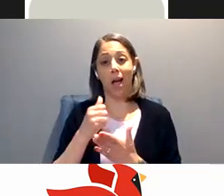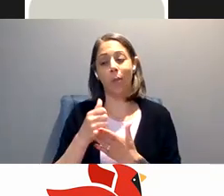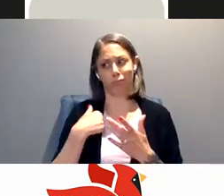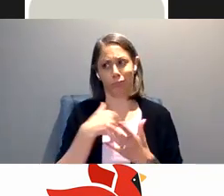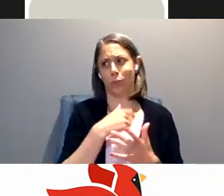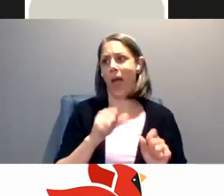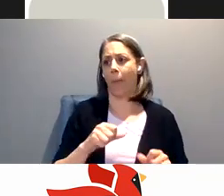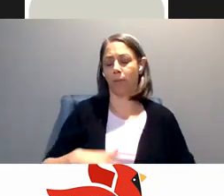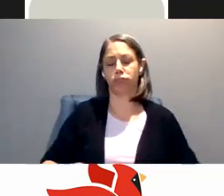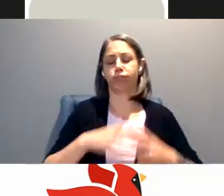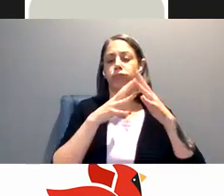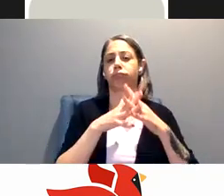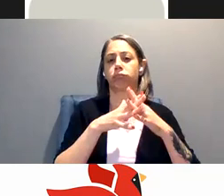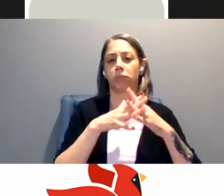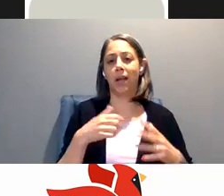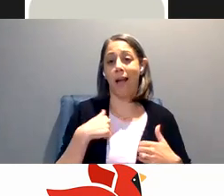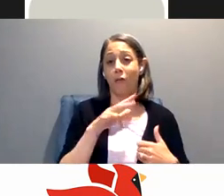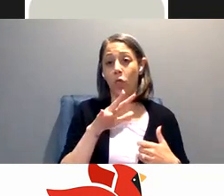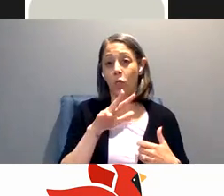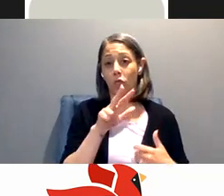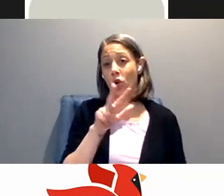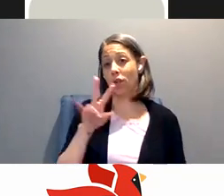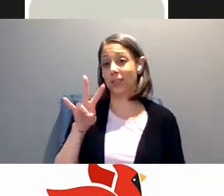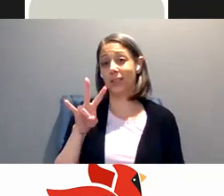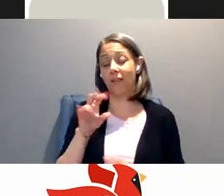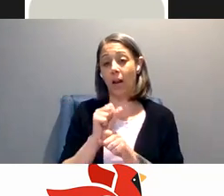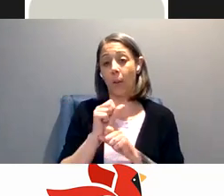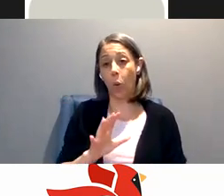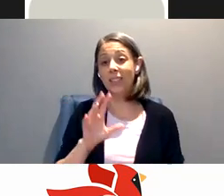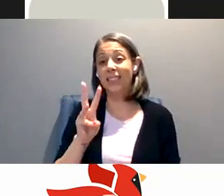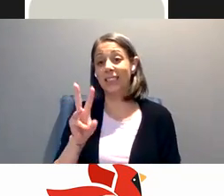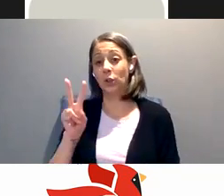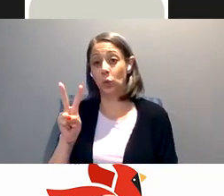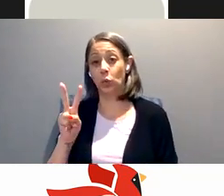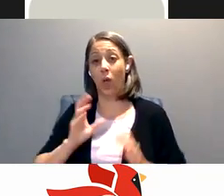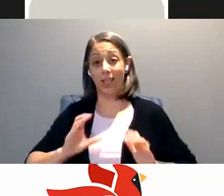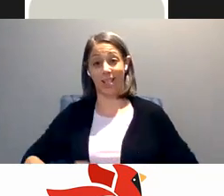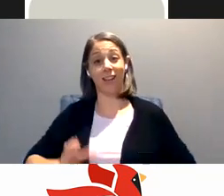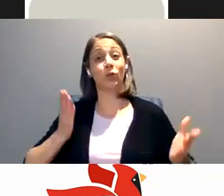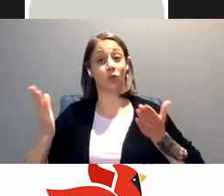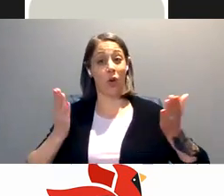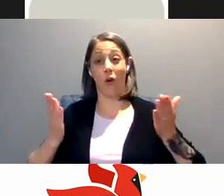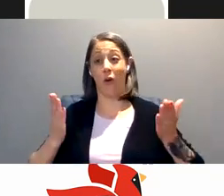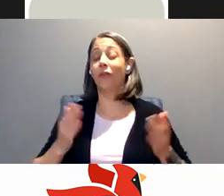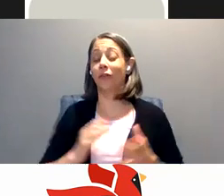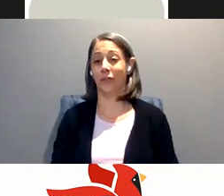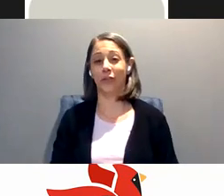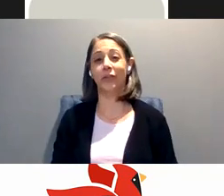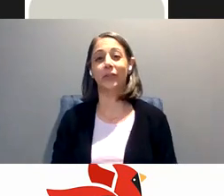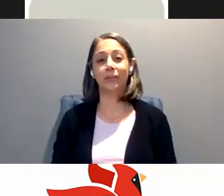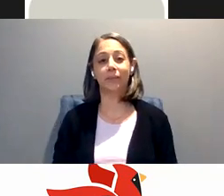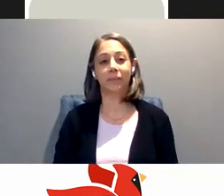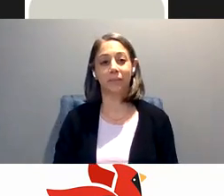have 37 employees and 62 clients that we're currently serving. And